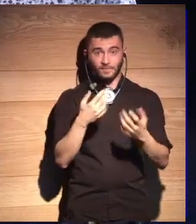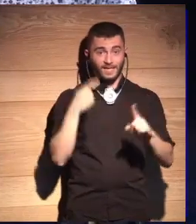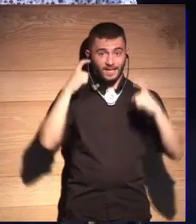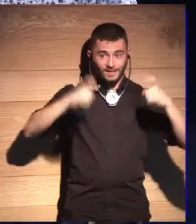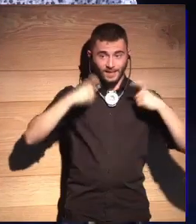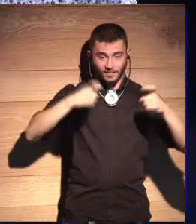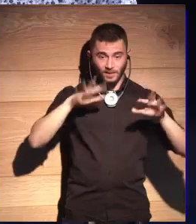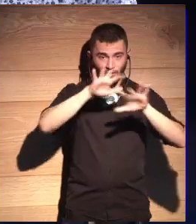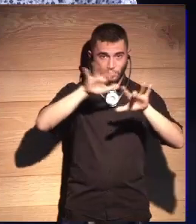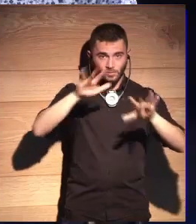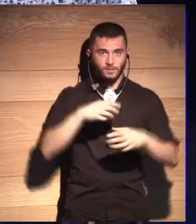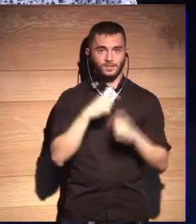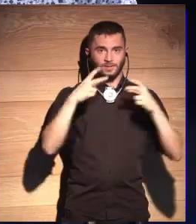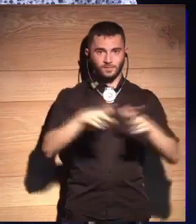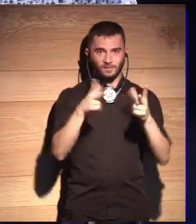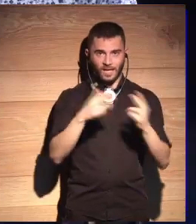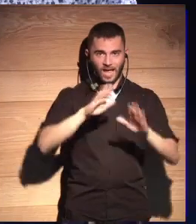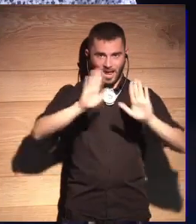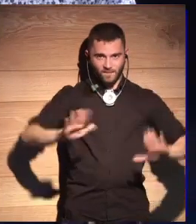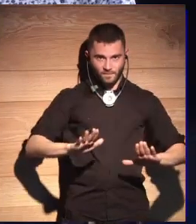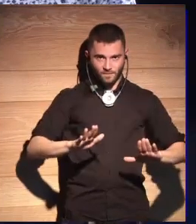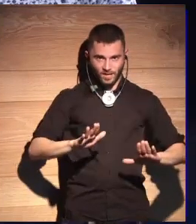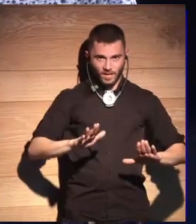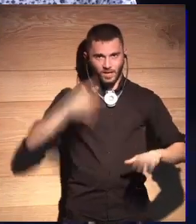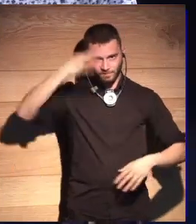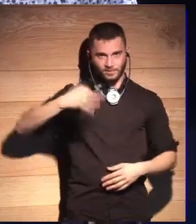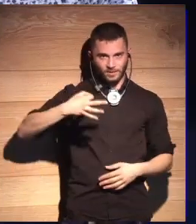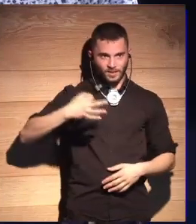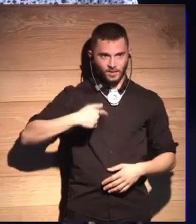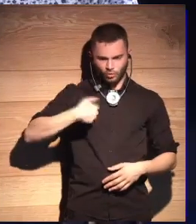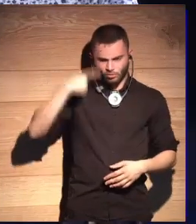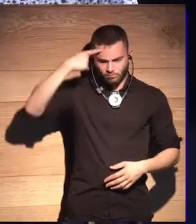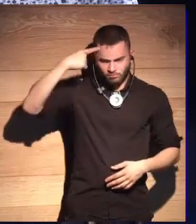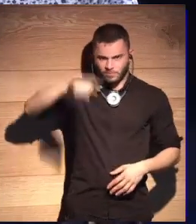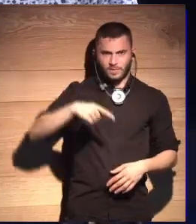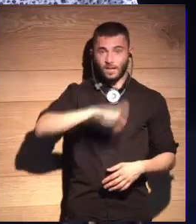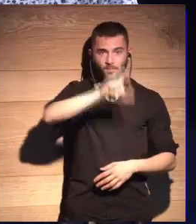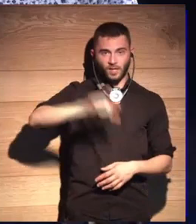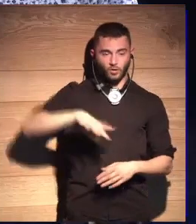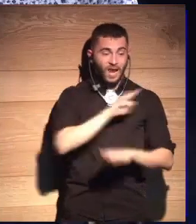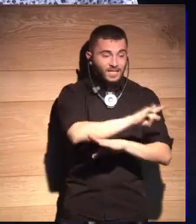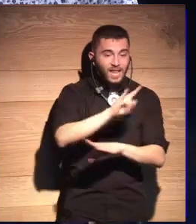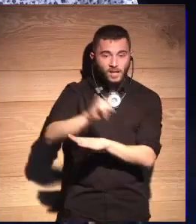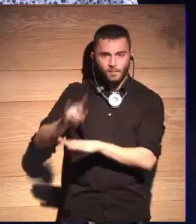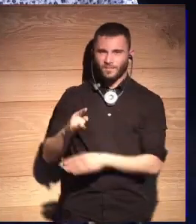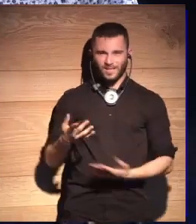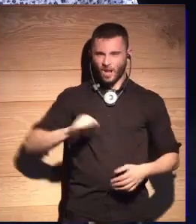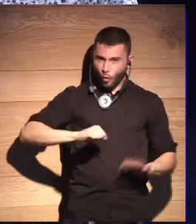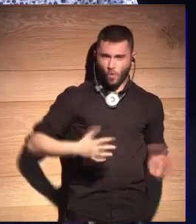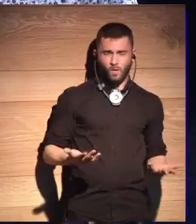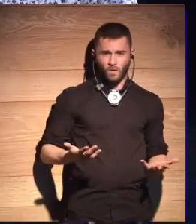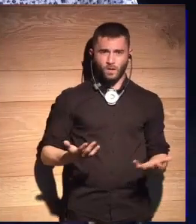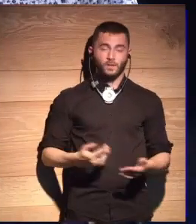sexy, I think that trying to reconquer the audience, I'm convinced of the fact that people are really